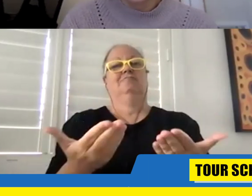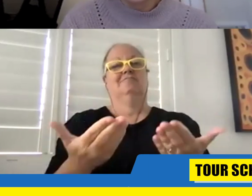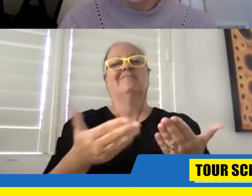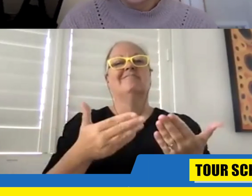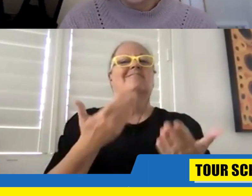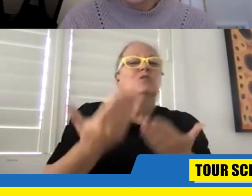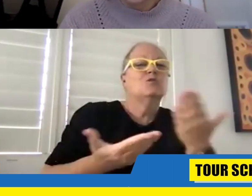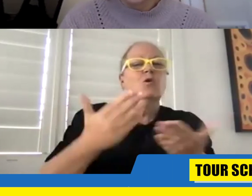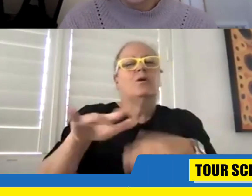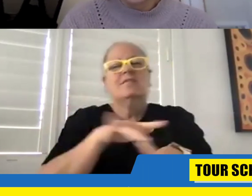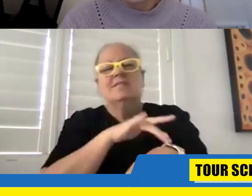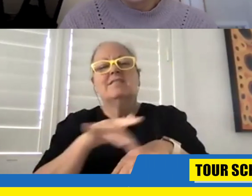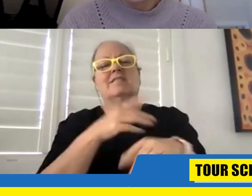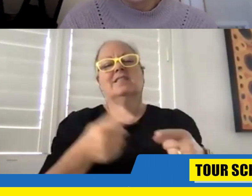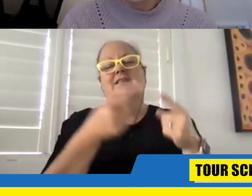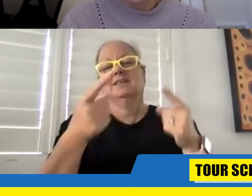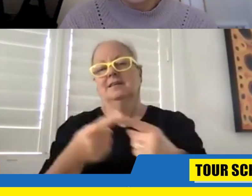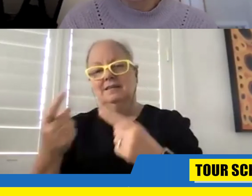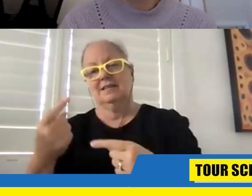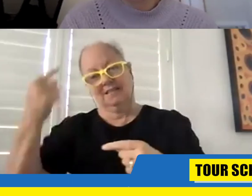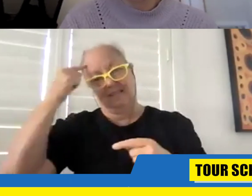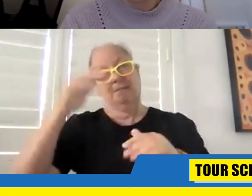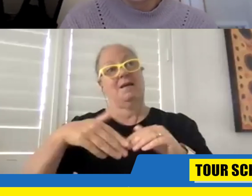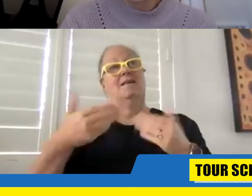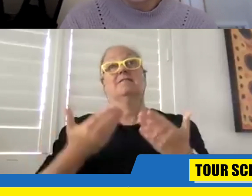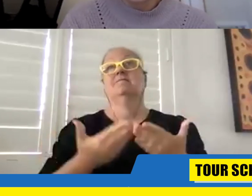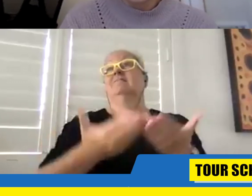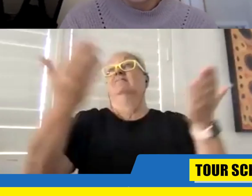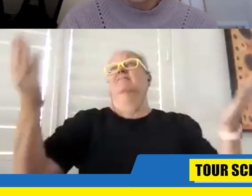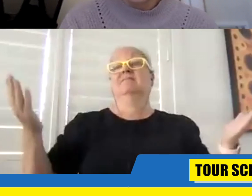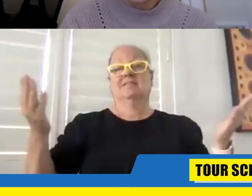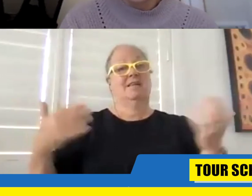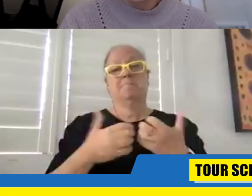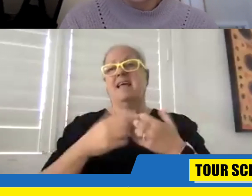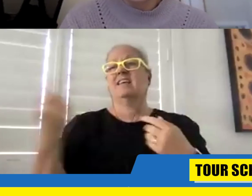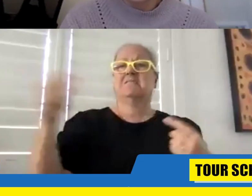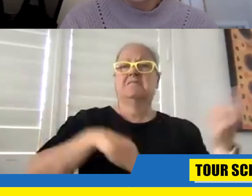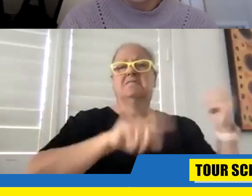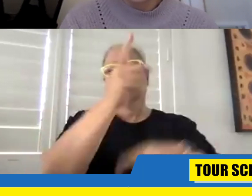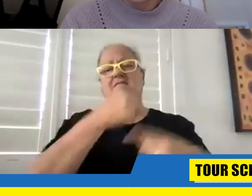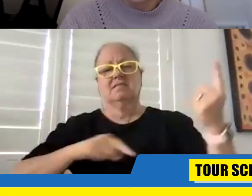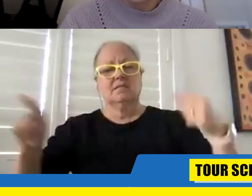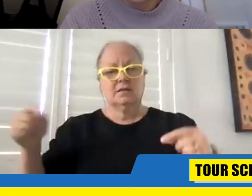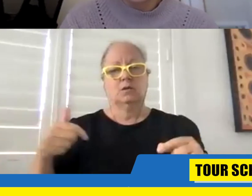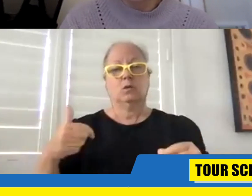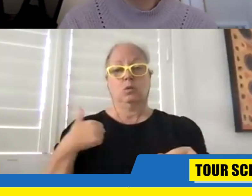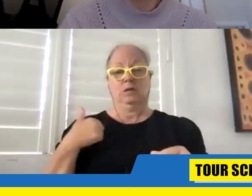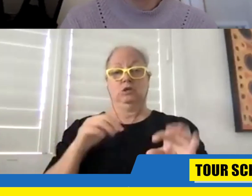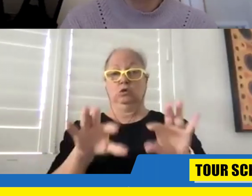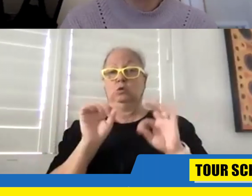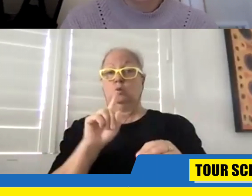for the greater audience that are very transitory. So we choose what we would like to see,